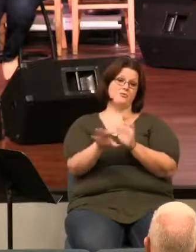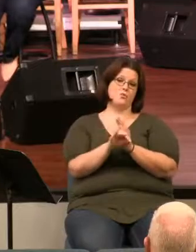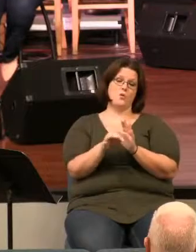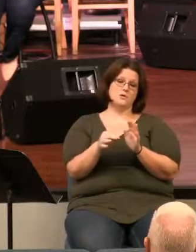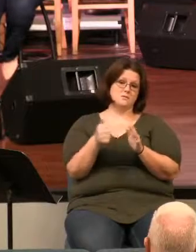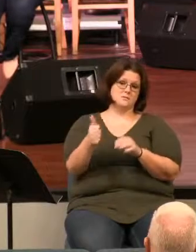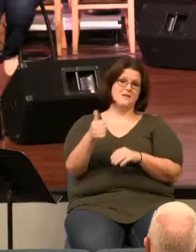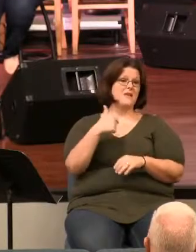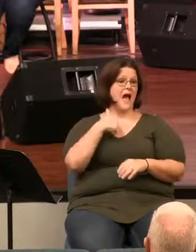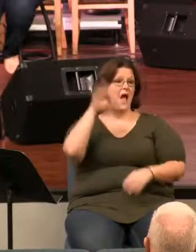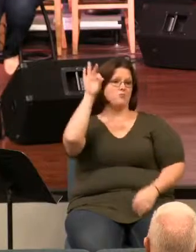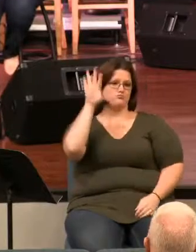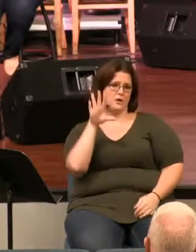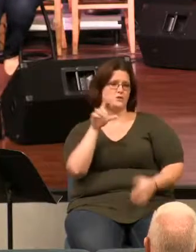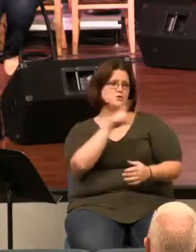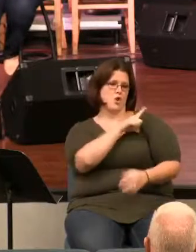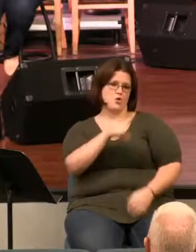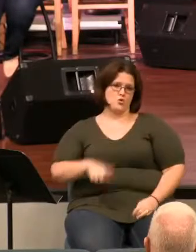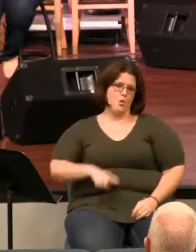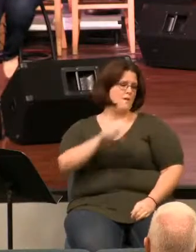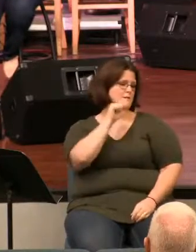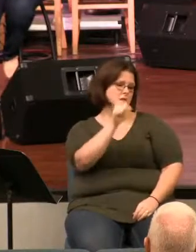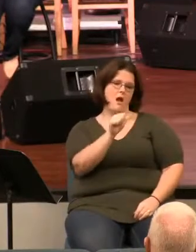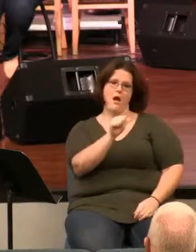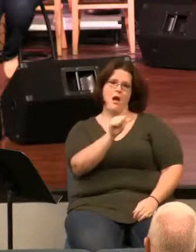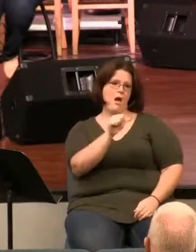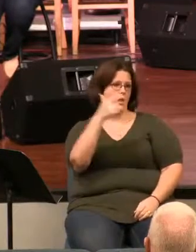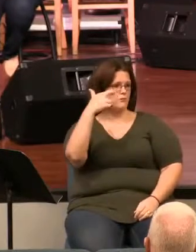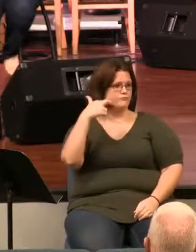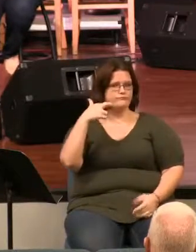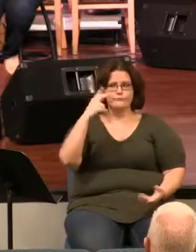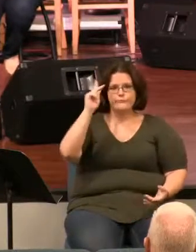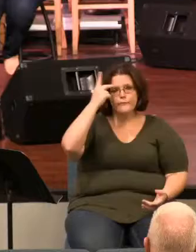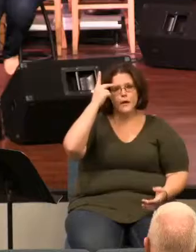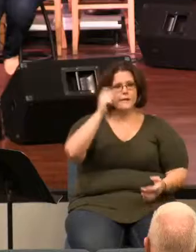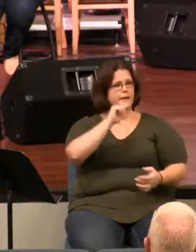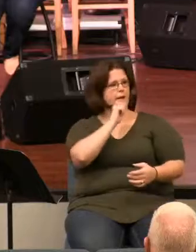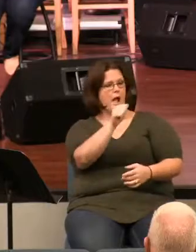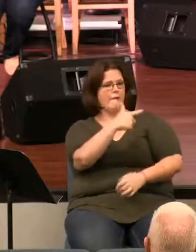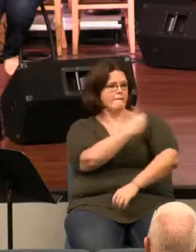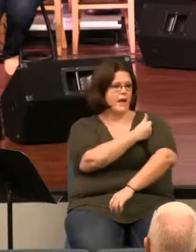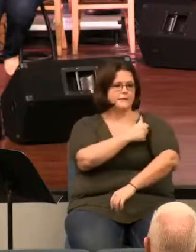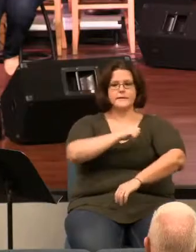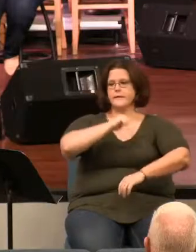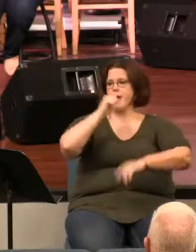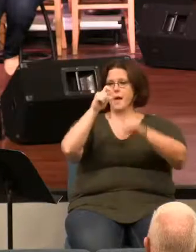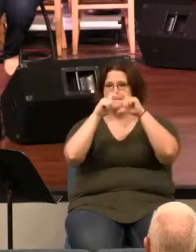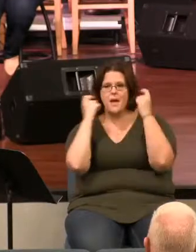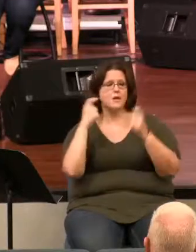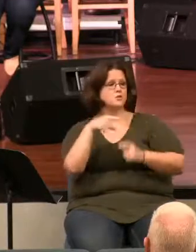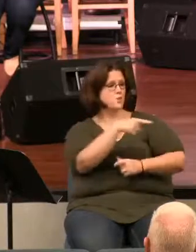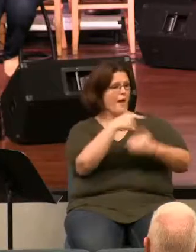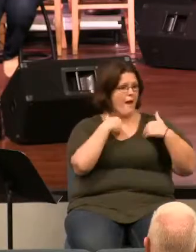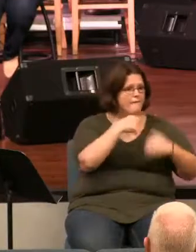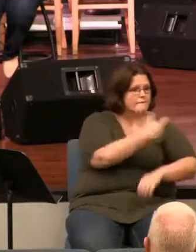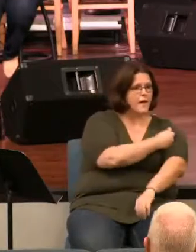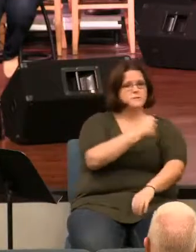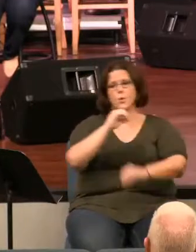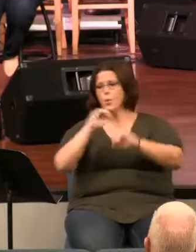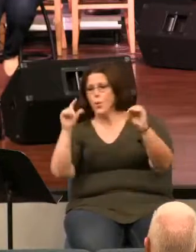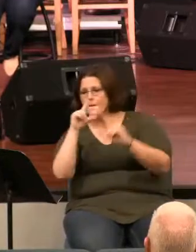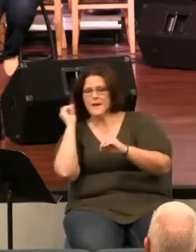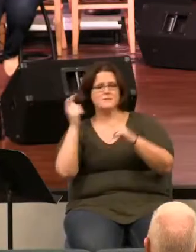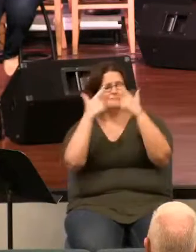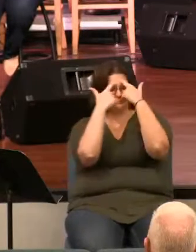the Lord Jesus Christ and him crucified. Because 100% of people, whether you're vaccinated, unvaccinated, whether you had COVID, didn't, wear the mask, don't wear the